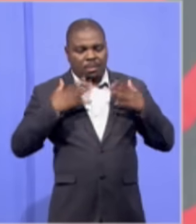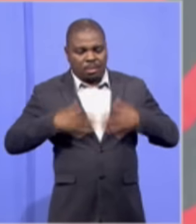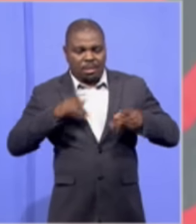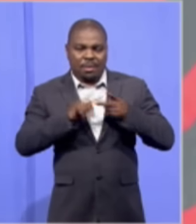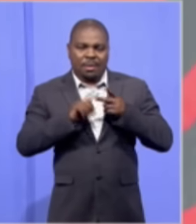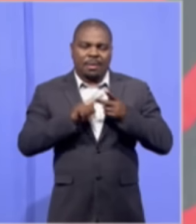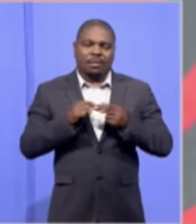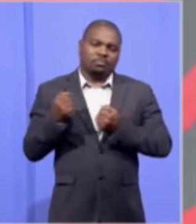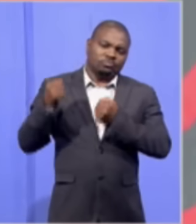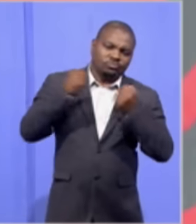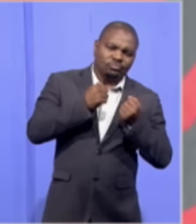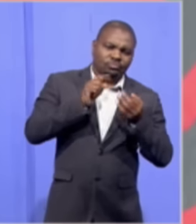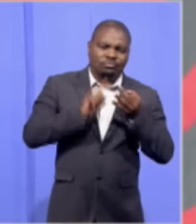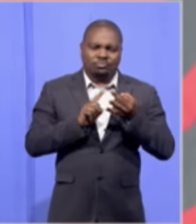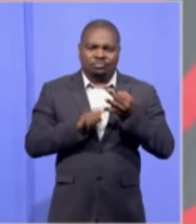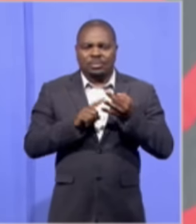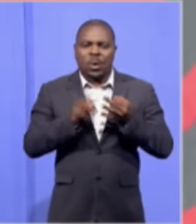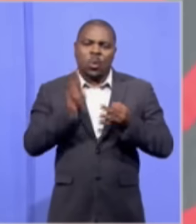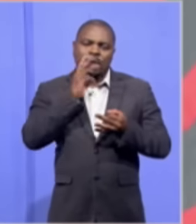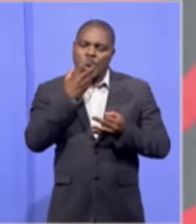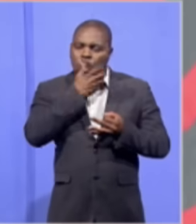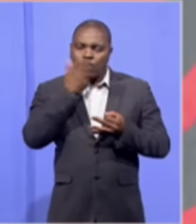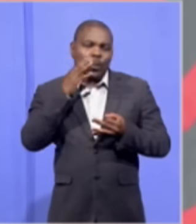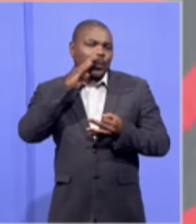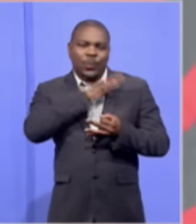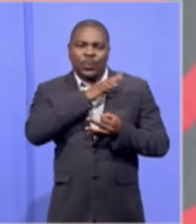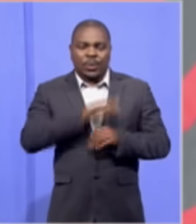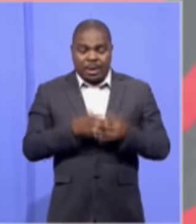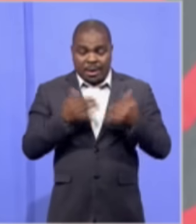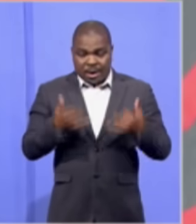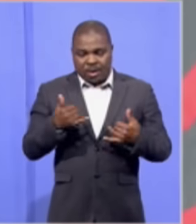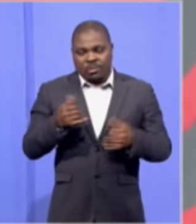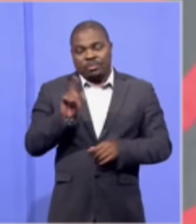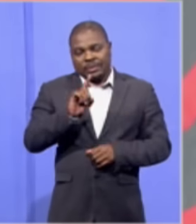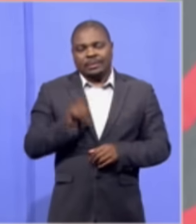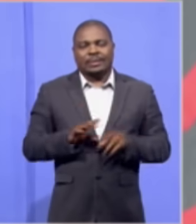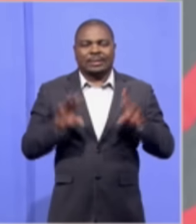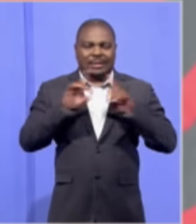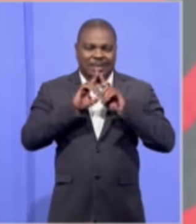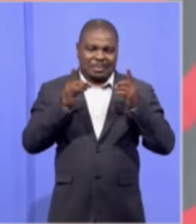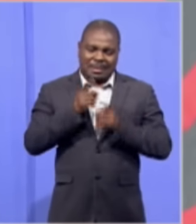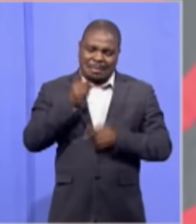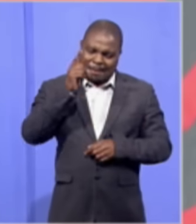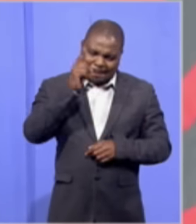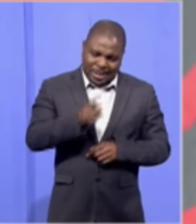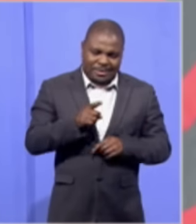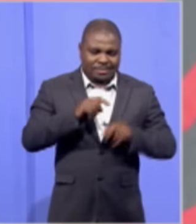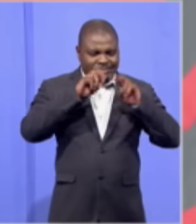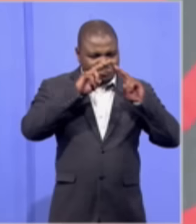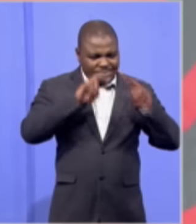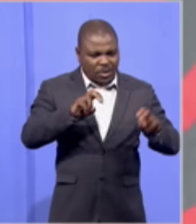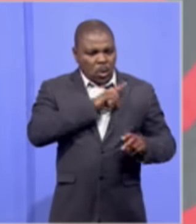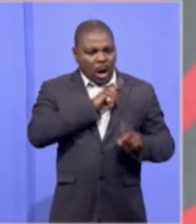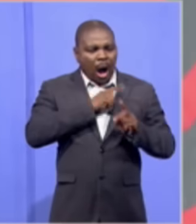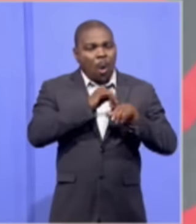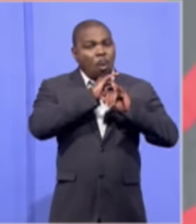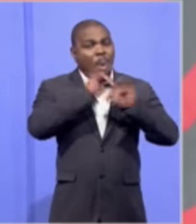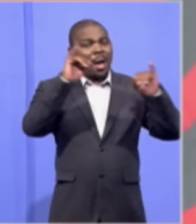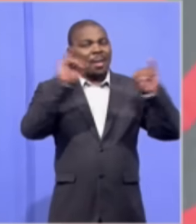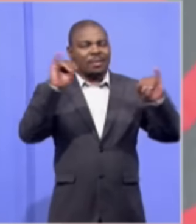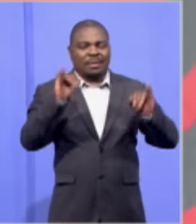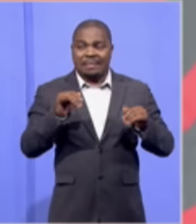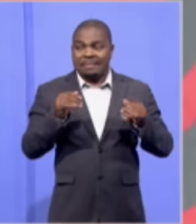jang ko maokelong a psychiatric re dumela gore nako e fitlhile ya gore lefapha le tseye dikgato pele ga dilo di tswa mo tseleng go na le gore ba emele pele